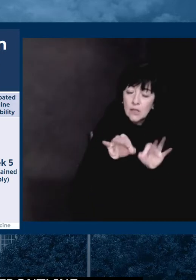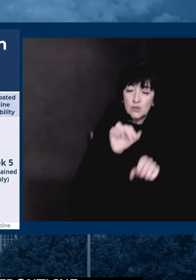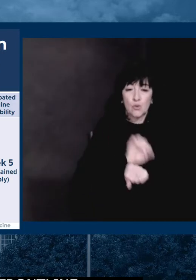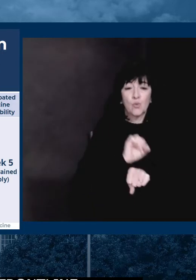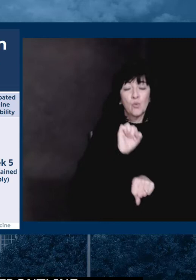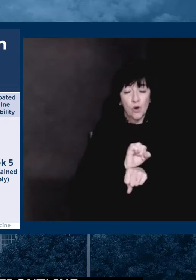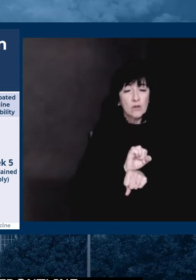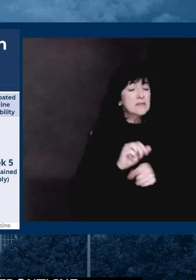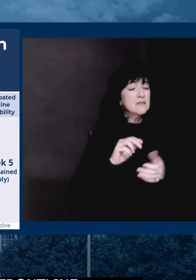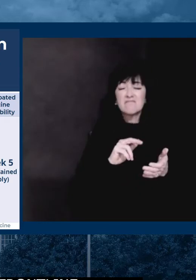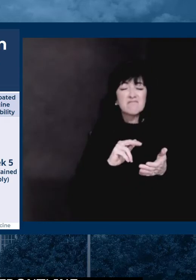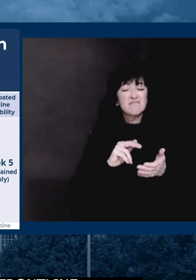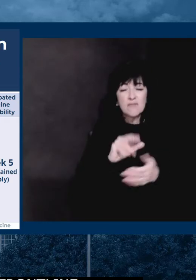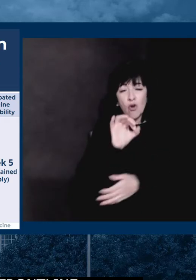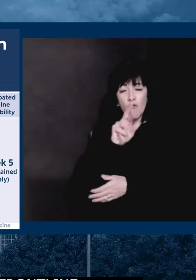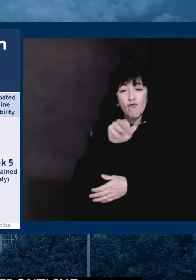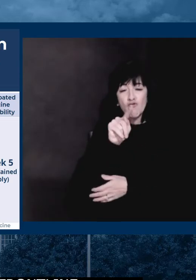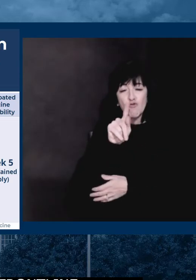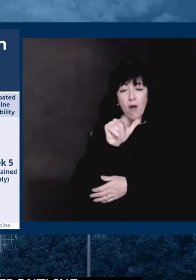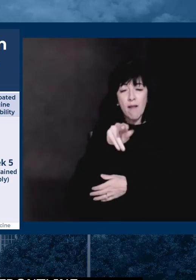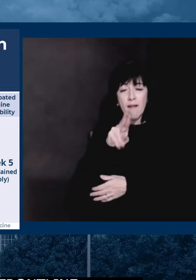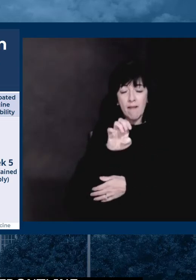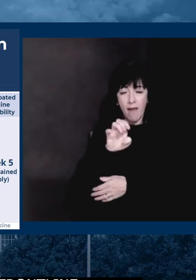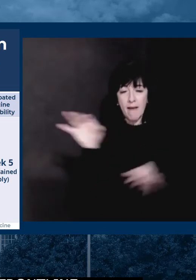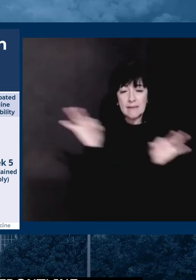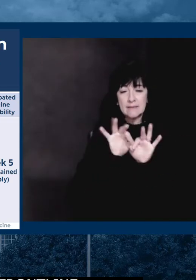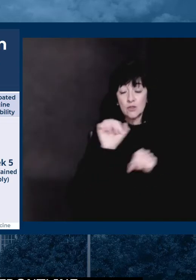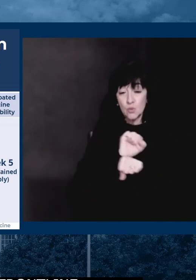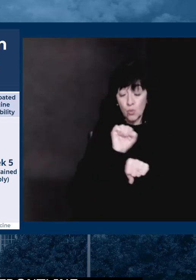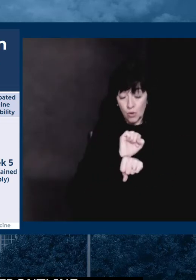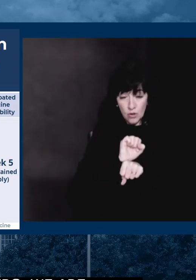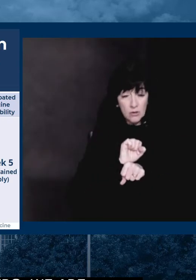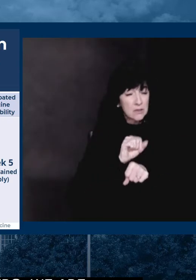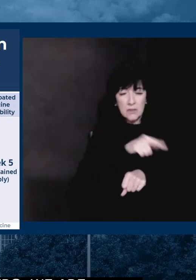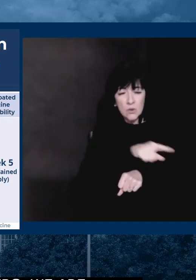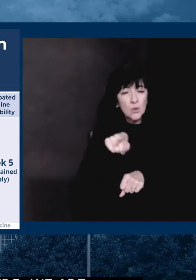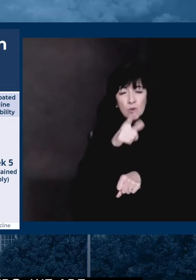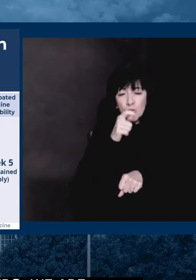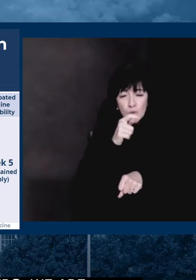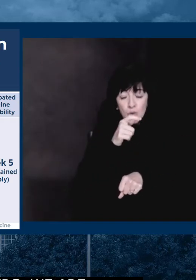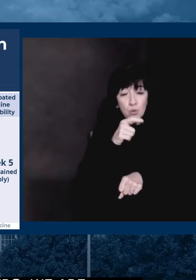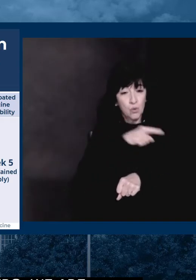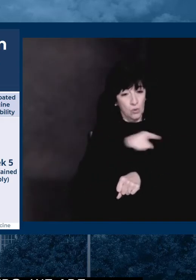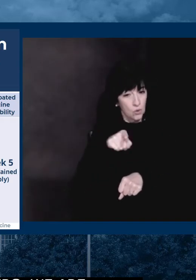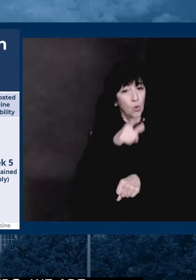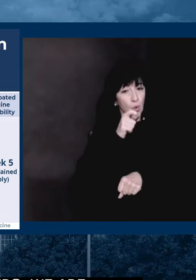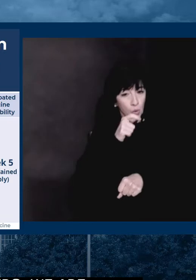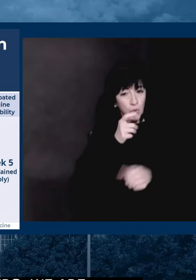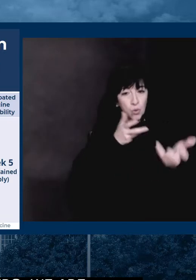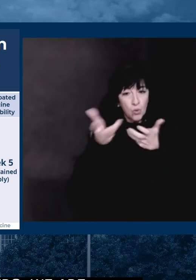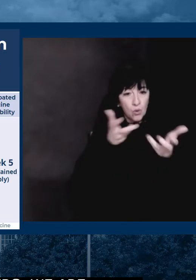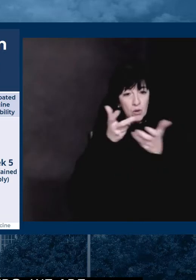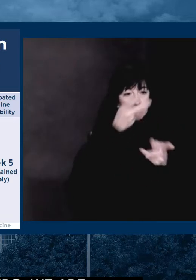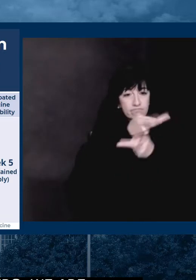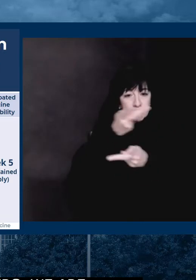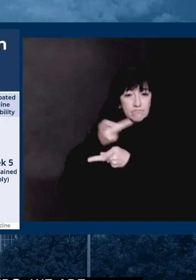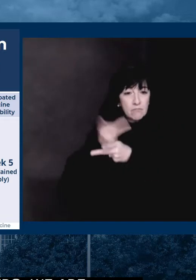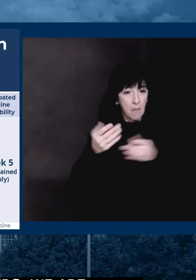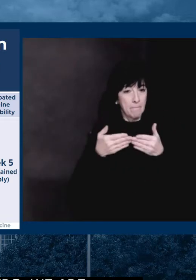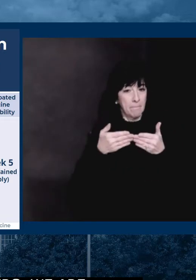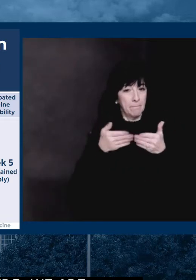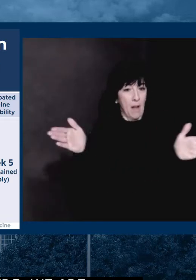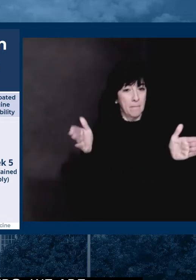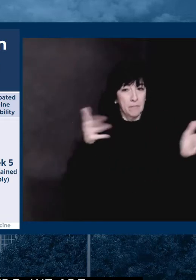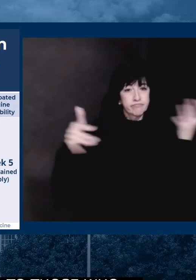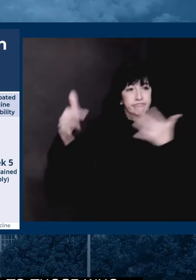public, those who are close to the public, who are most exposed, or those who have a difficult time social distancing, or